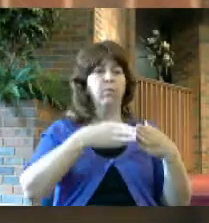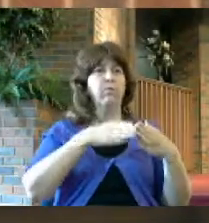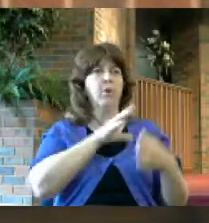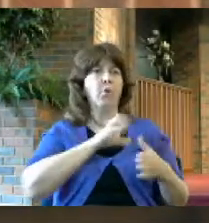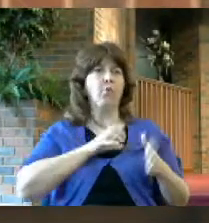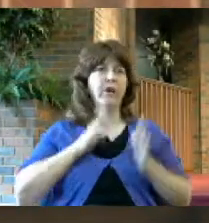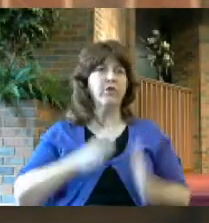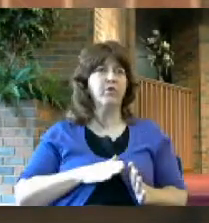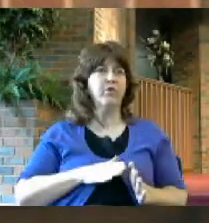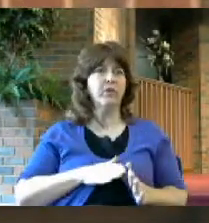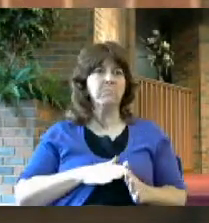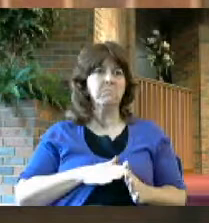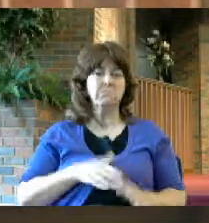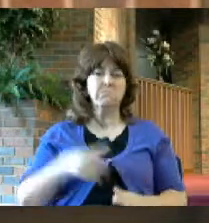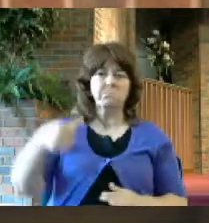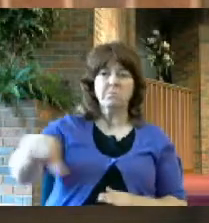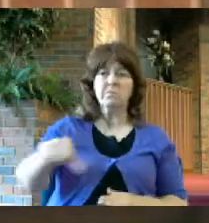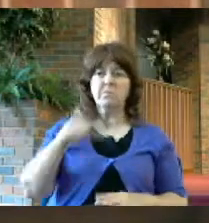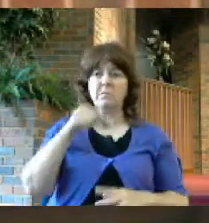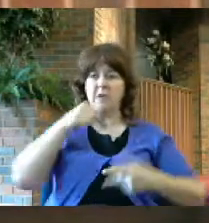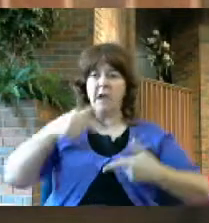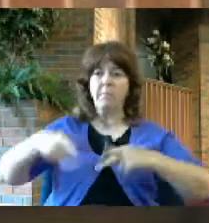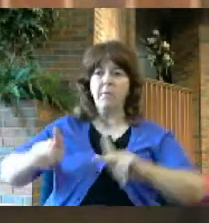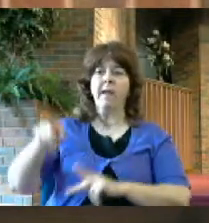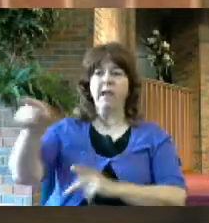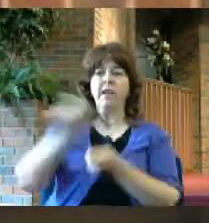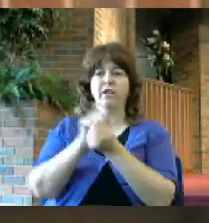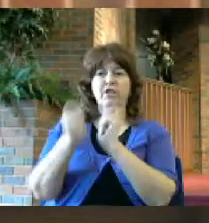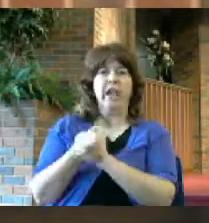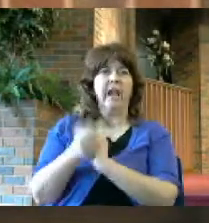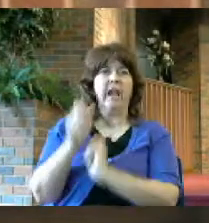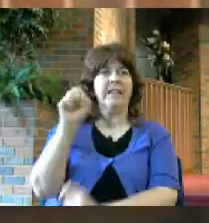son having a sex change operation to make him a girl.